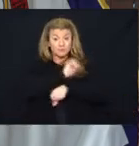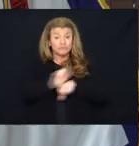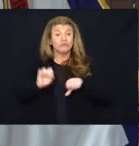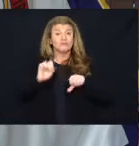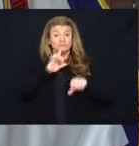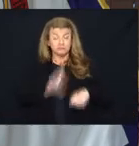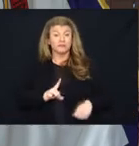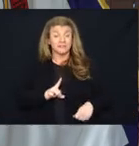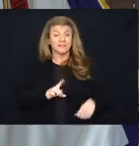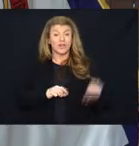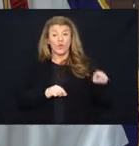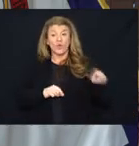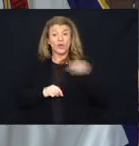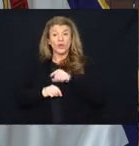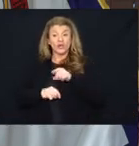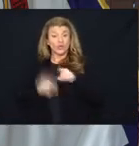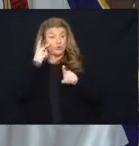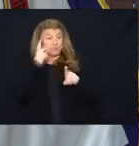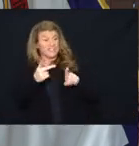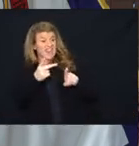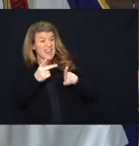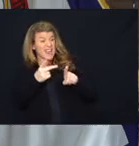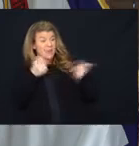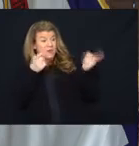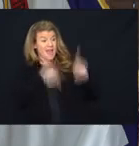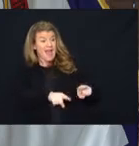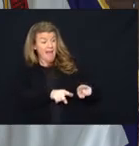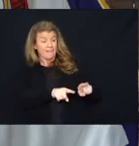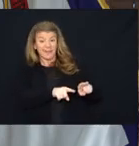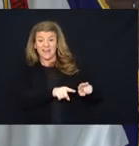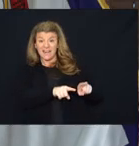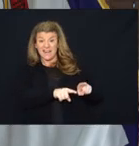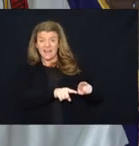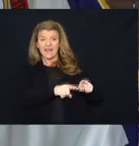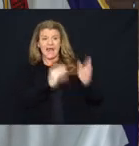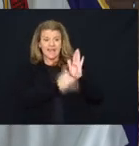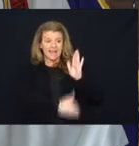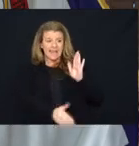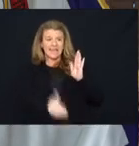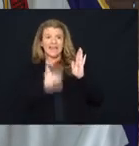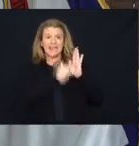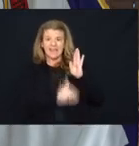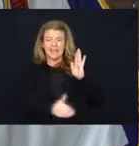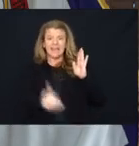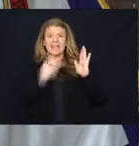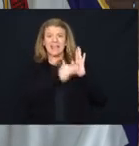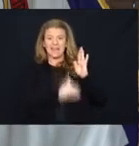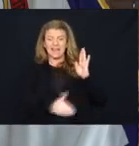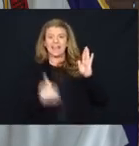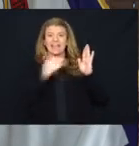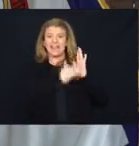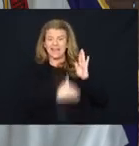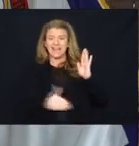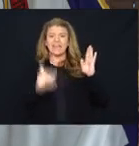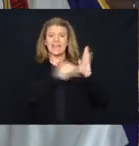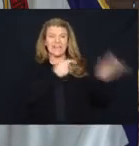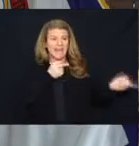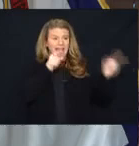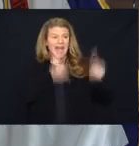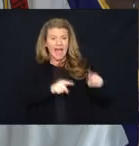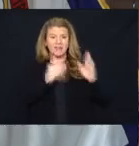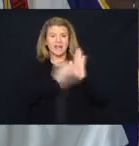truly, when you get the snowball rolling down the side of a snow-covered hill, like the Temptations said a long time